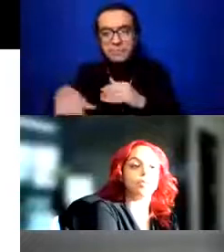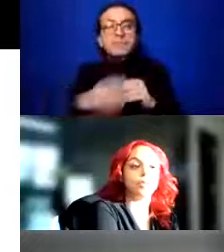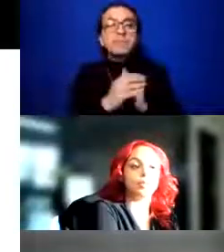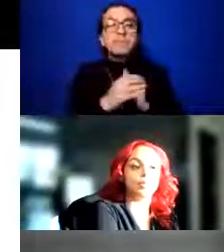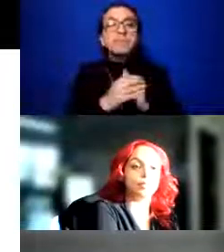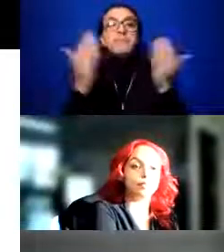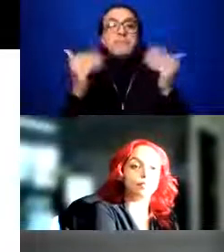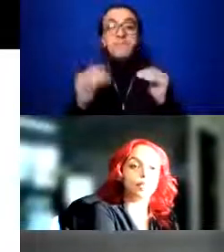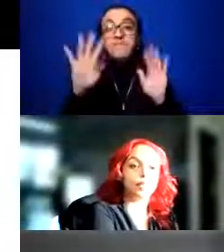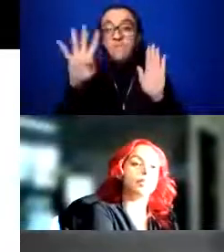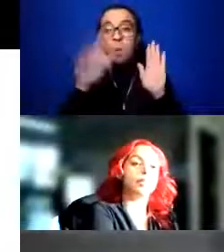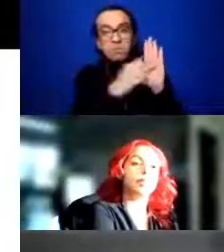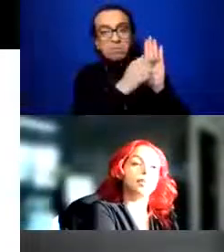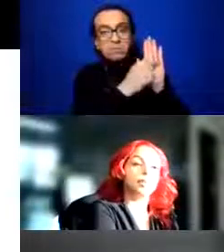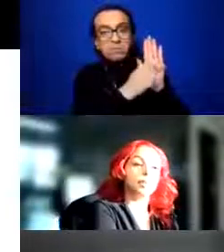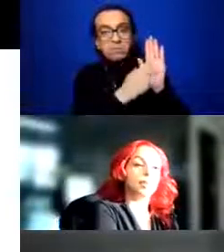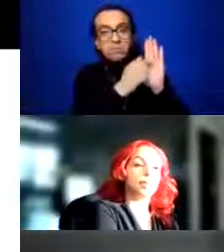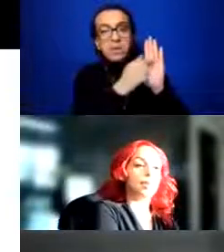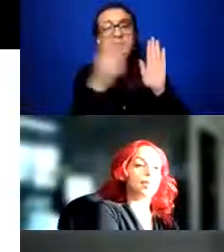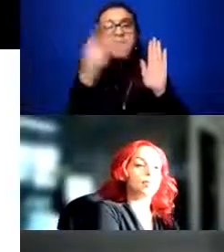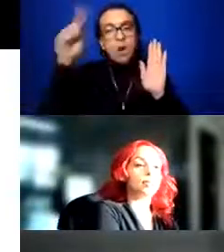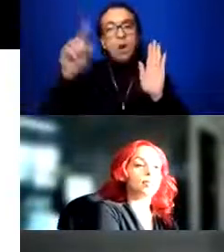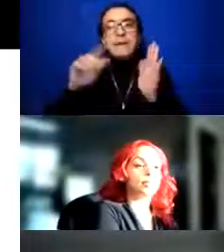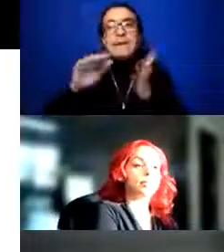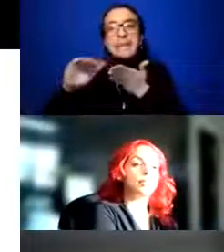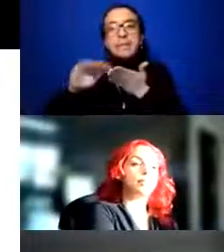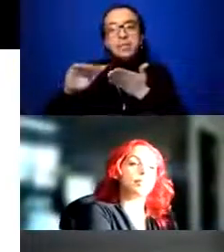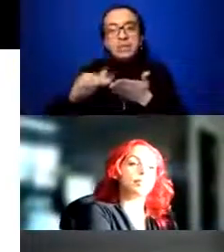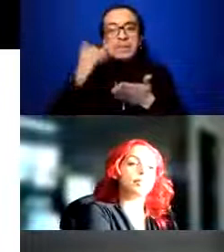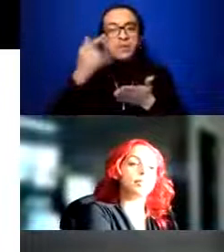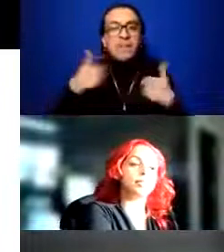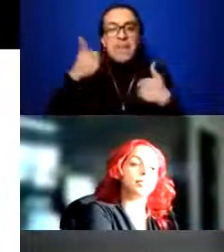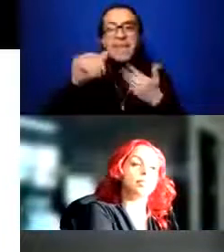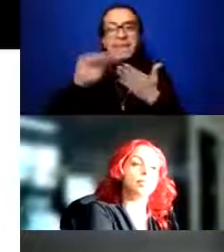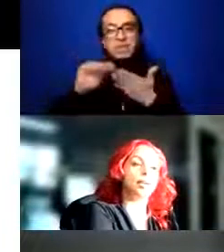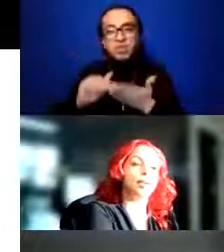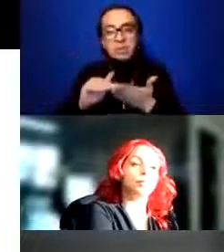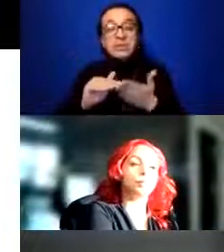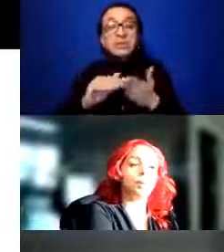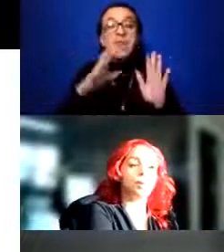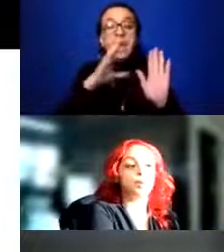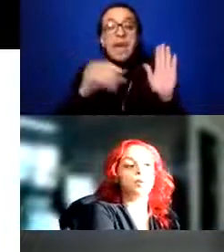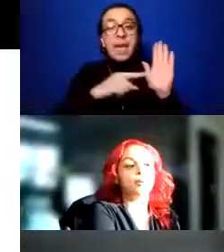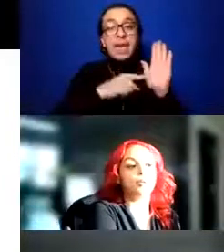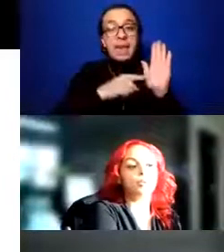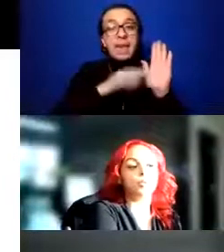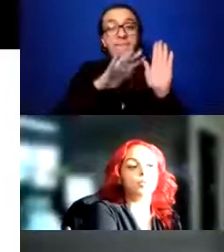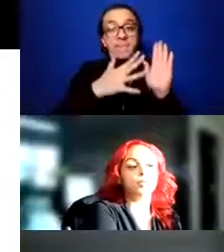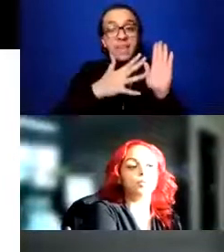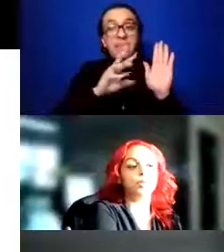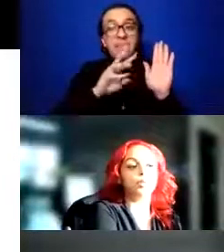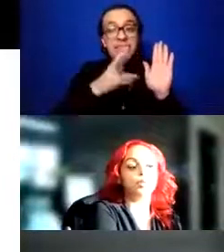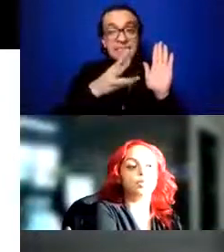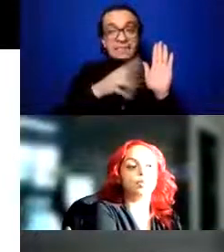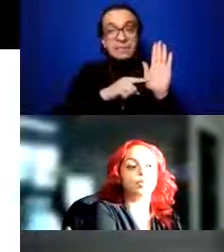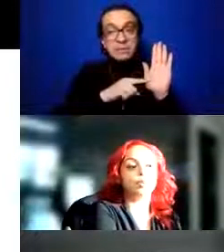not, just leave it blank. And the fifth and sixth line would be the address.